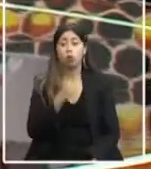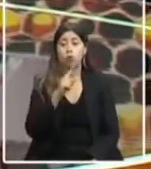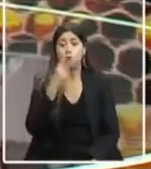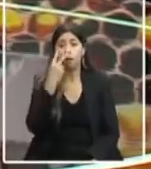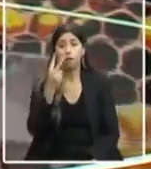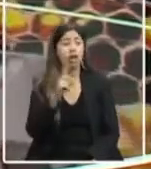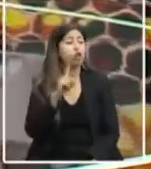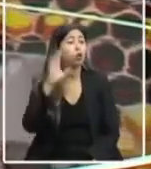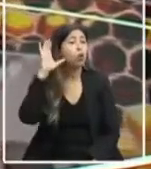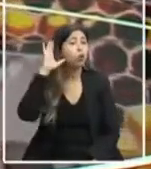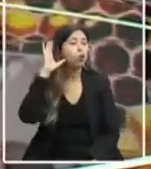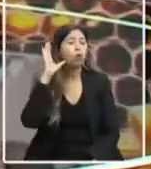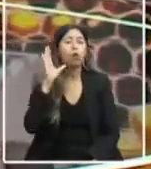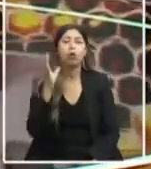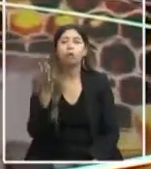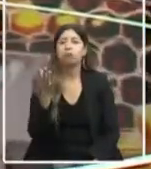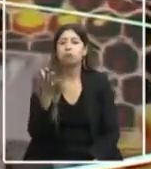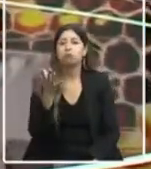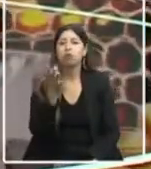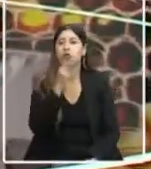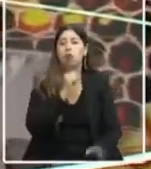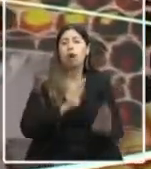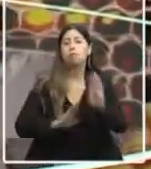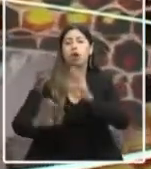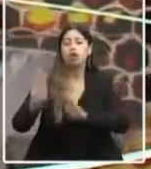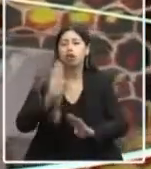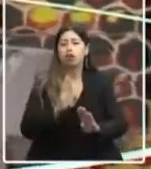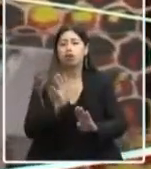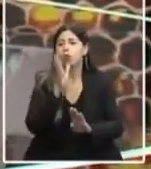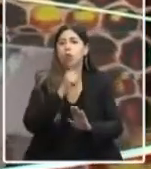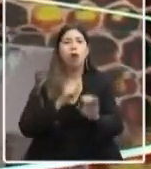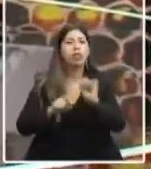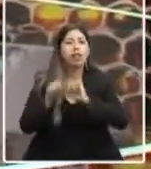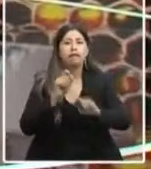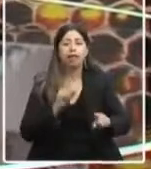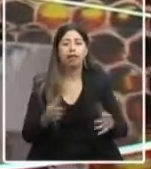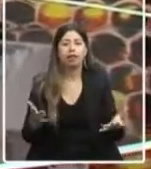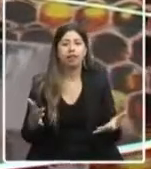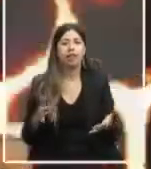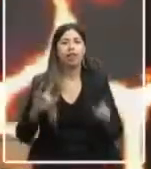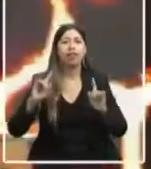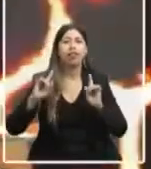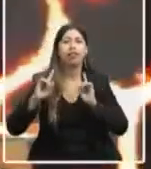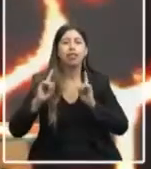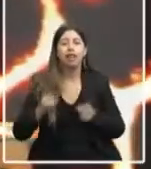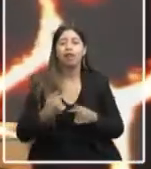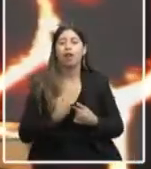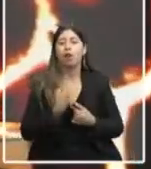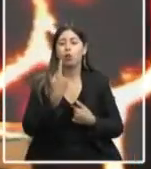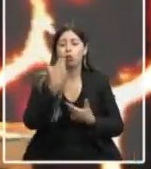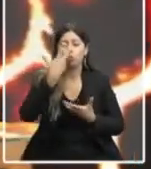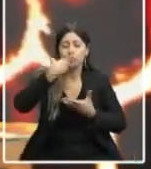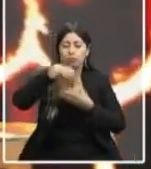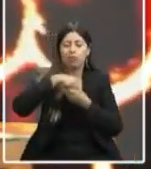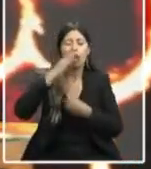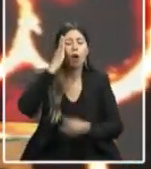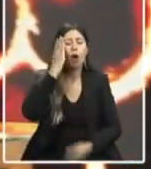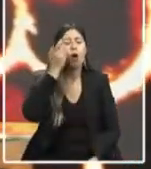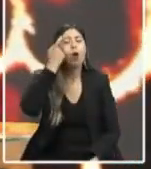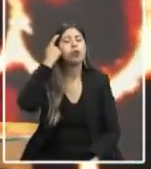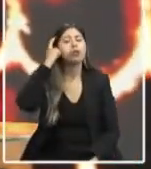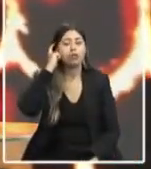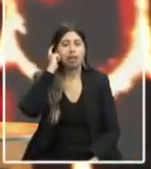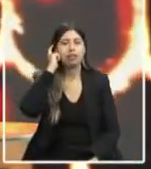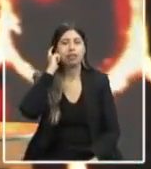any institutional arrangement. It has to come internally from the users. Sure, we need to